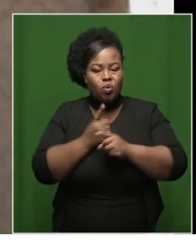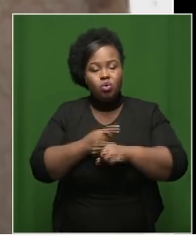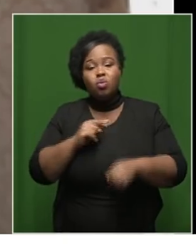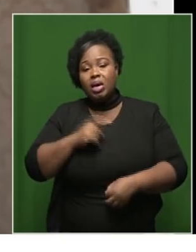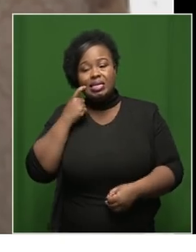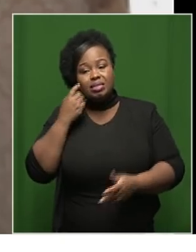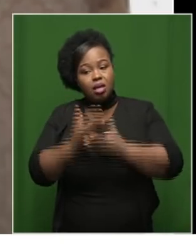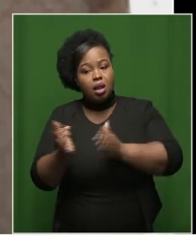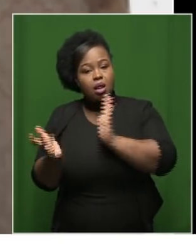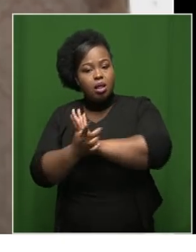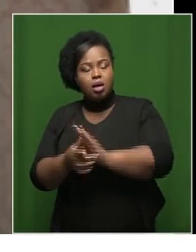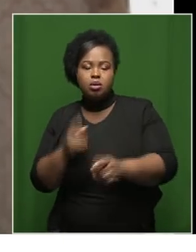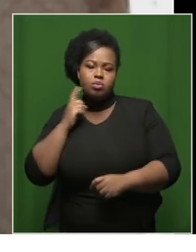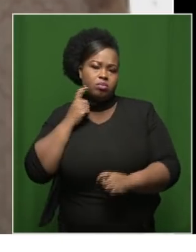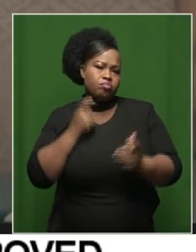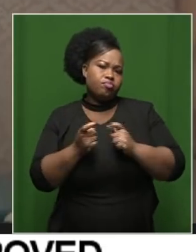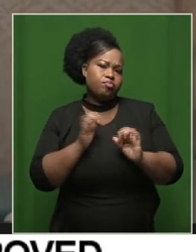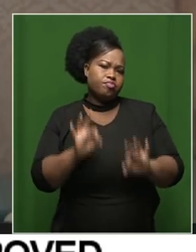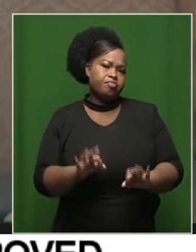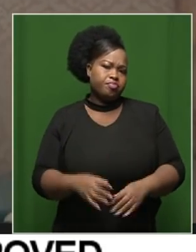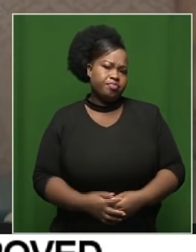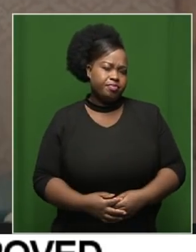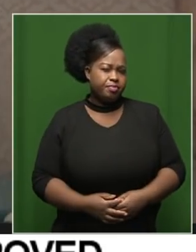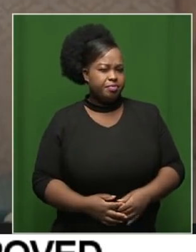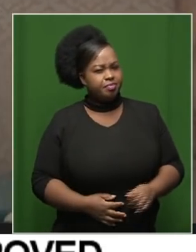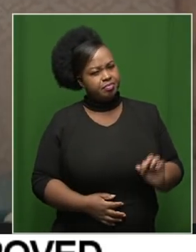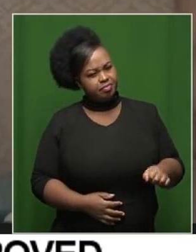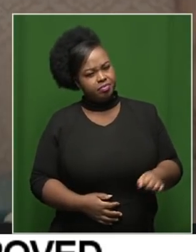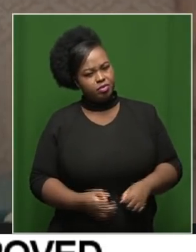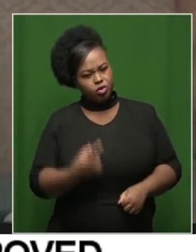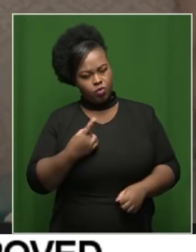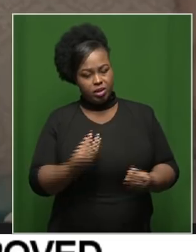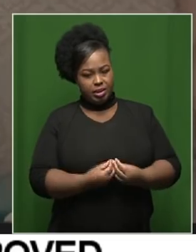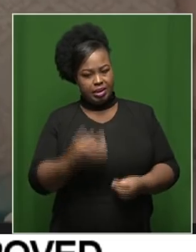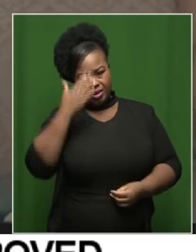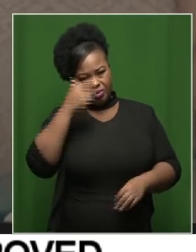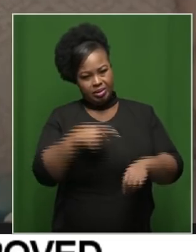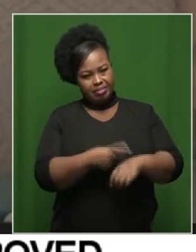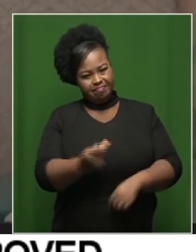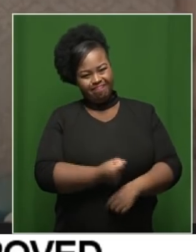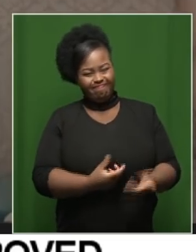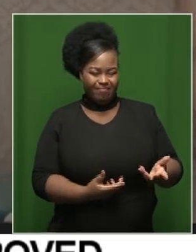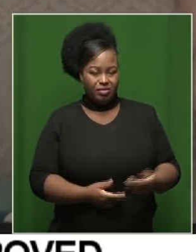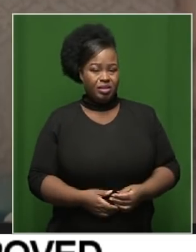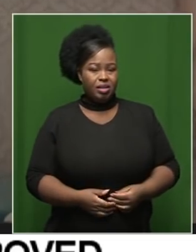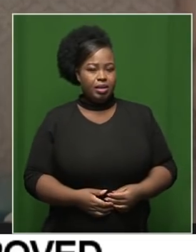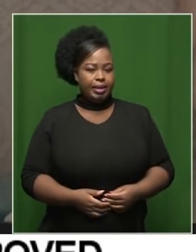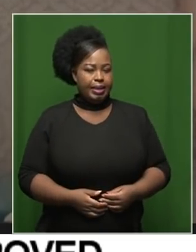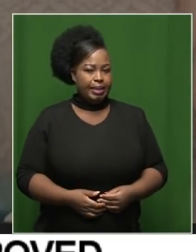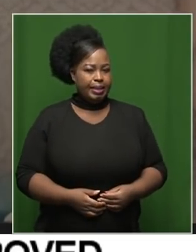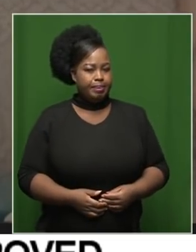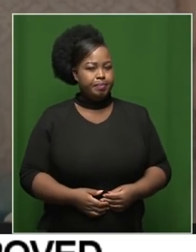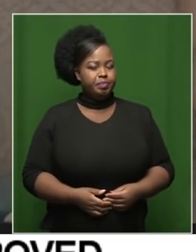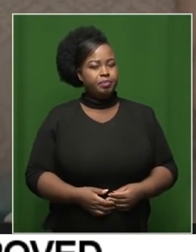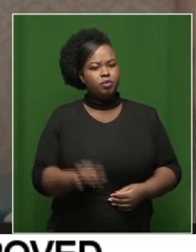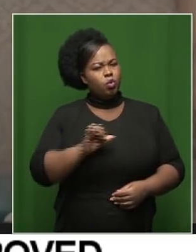we can control this. I mean, one of the, just very quickly, I know we've run into time problems, is you know,